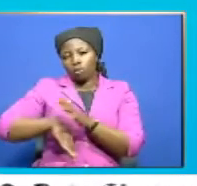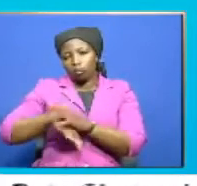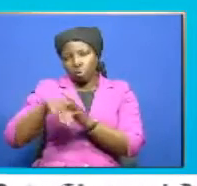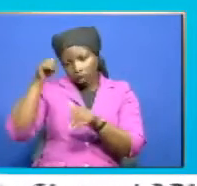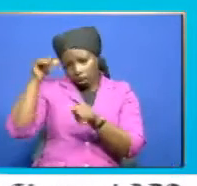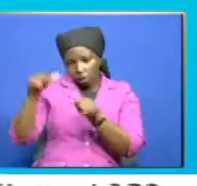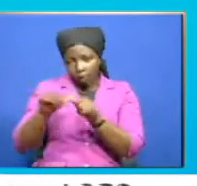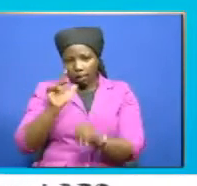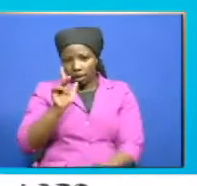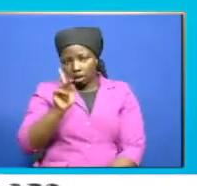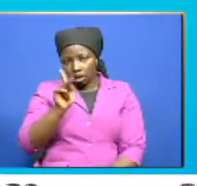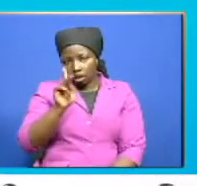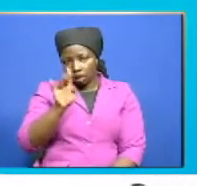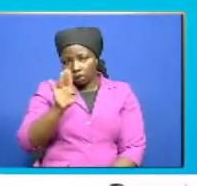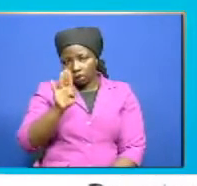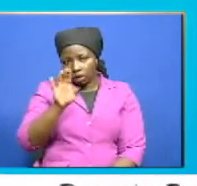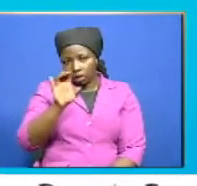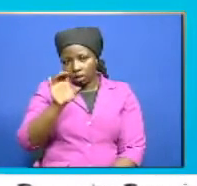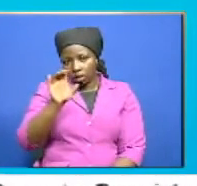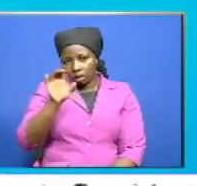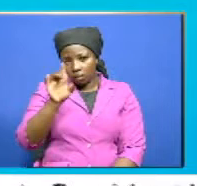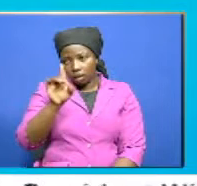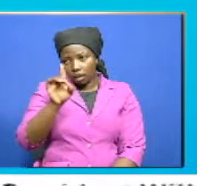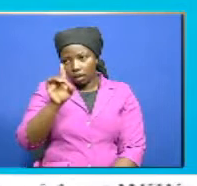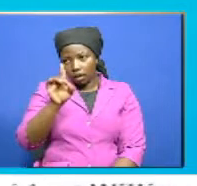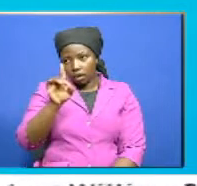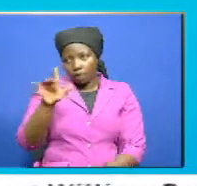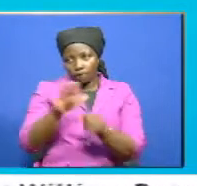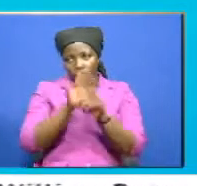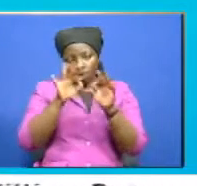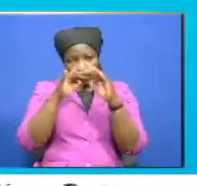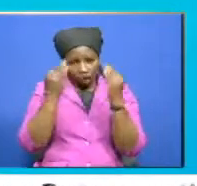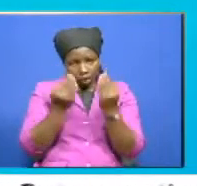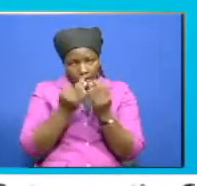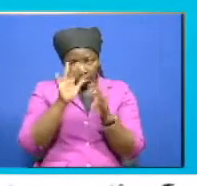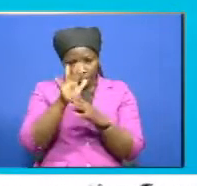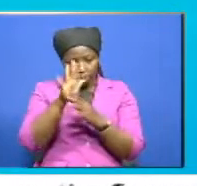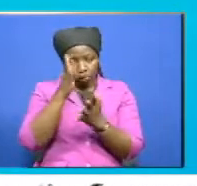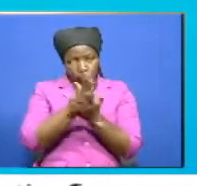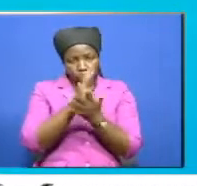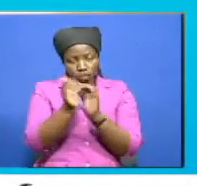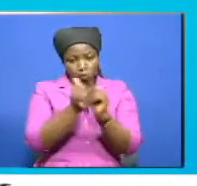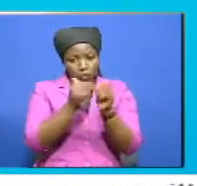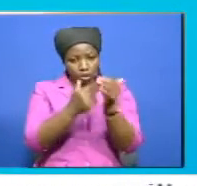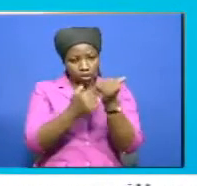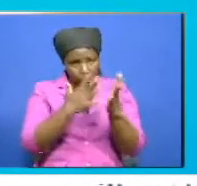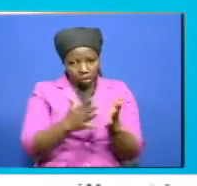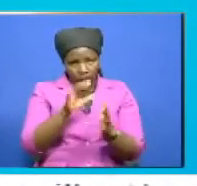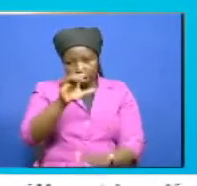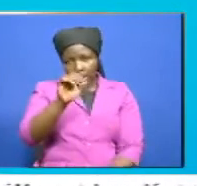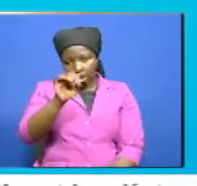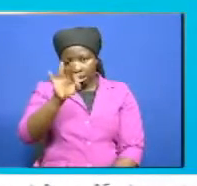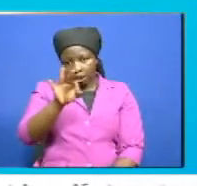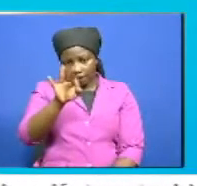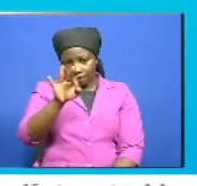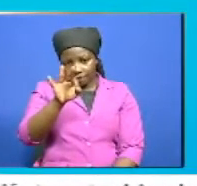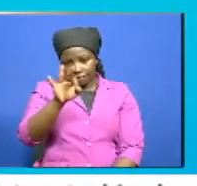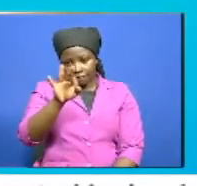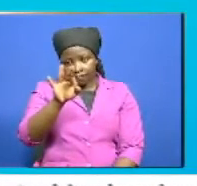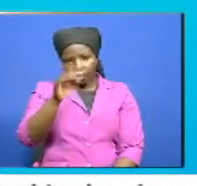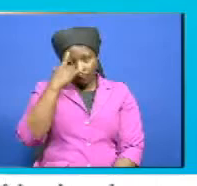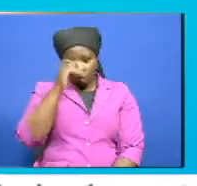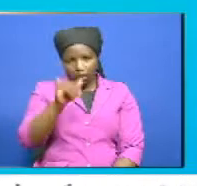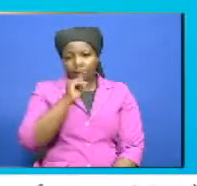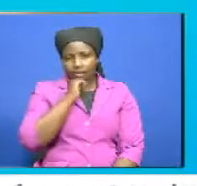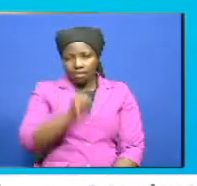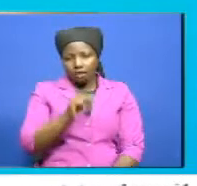Channel 1. The entire family is your true sports partner. The CAF Under 20 Championship, the Africa Cup of Nations for that age group.